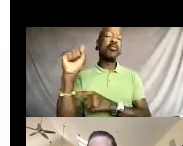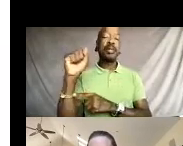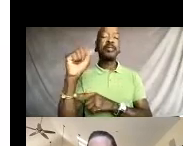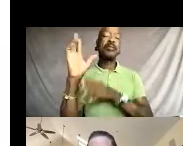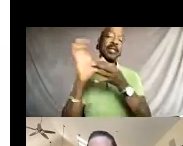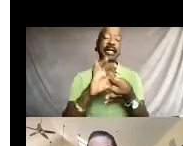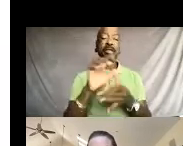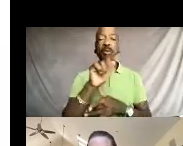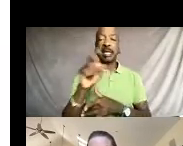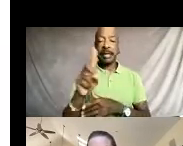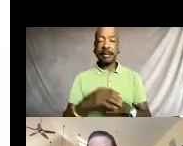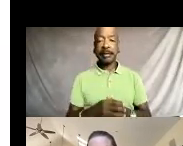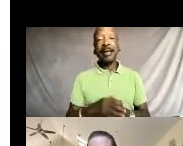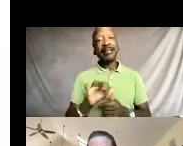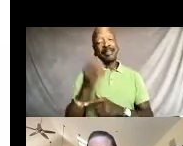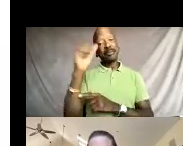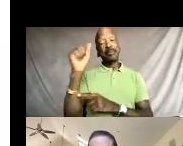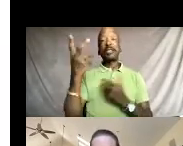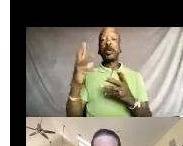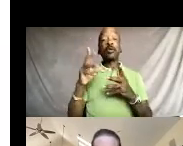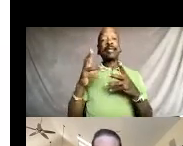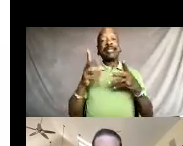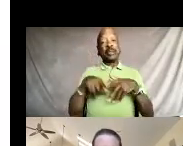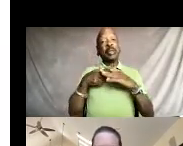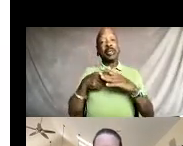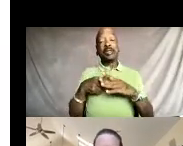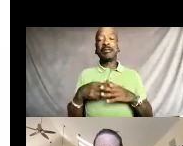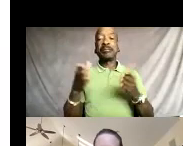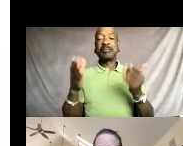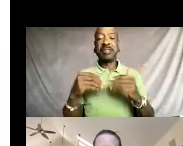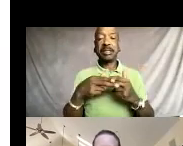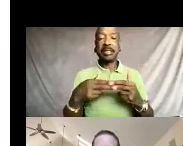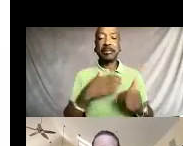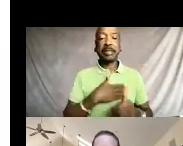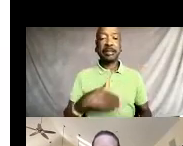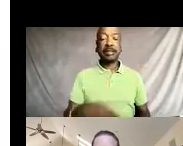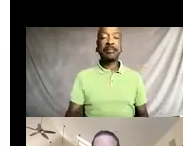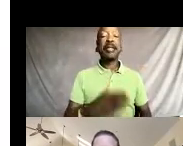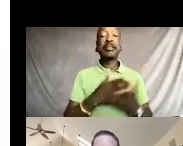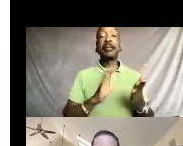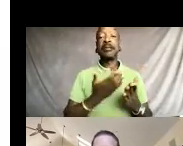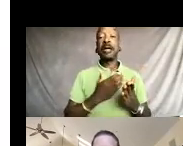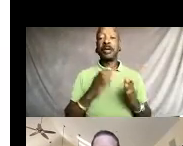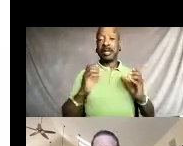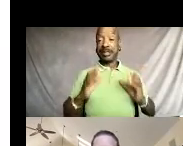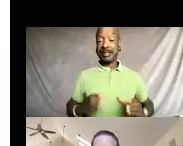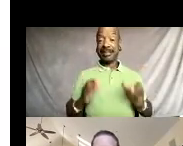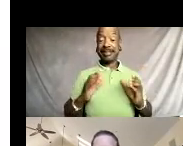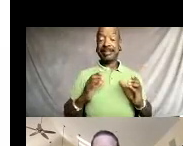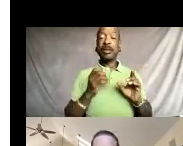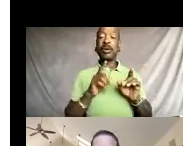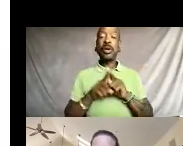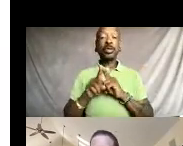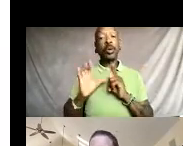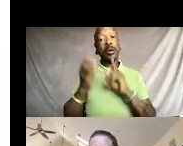fact, it's a movement that's already underway. Next slide, please. Some of our clients who are also our teachers